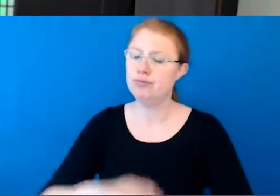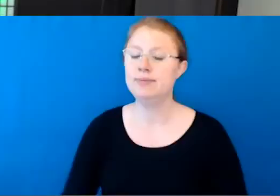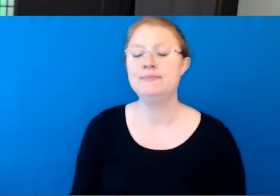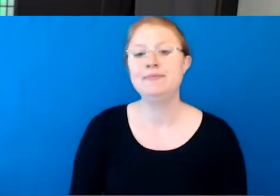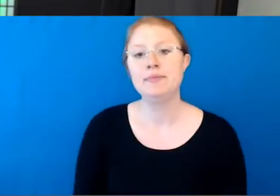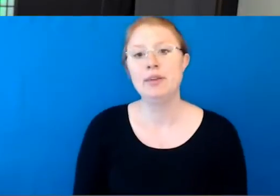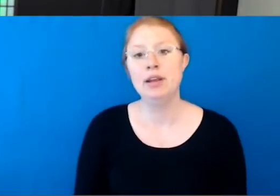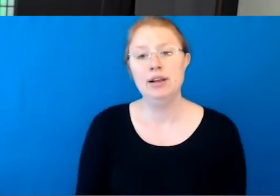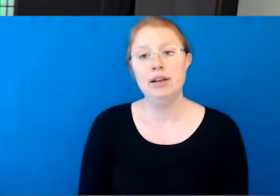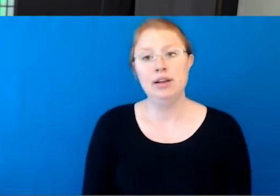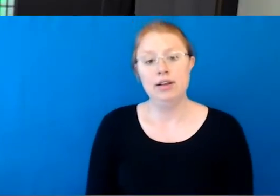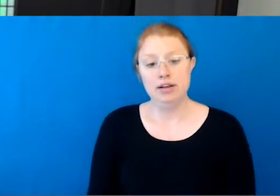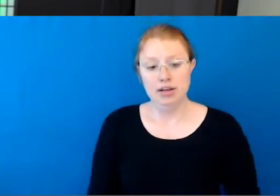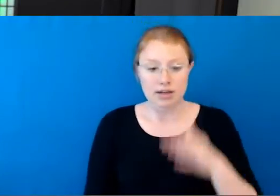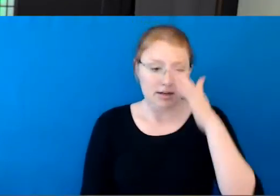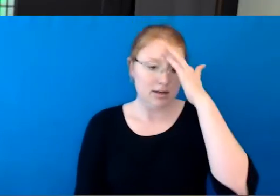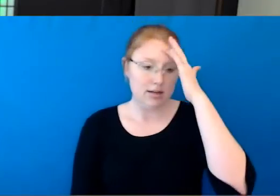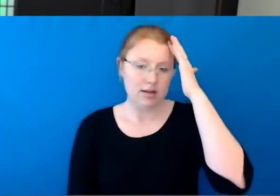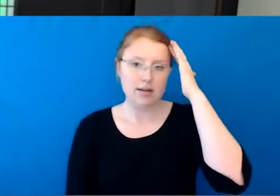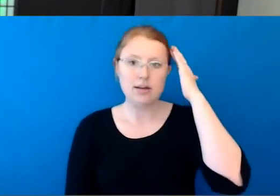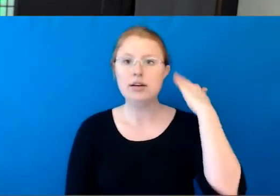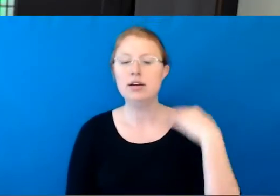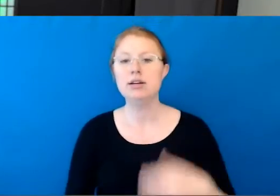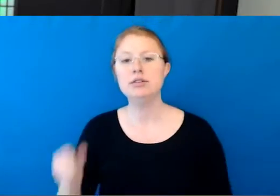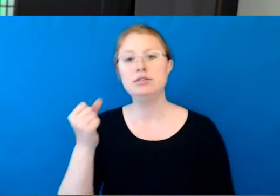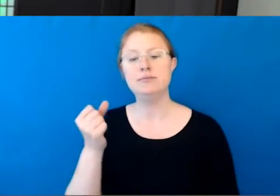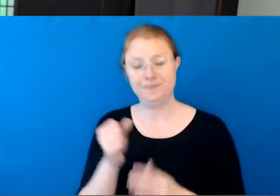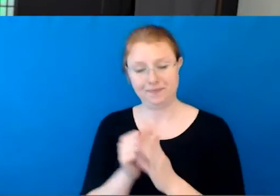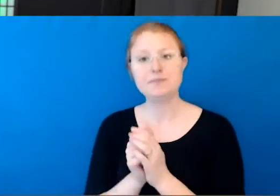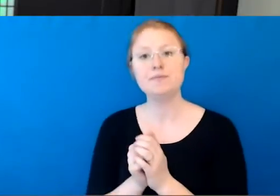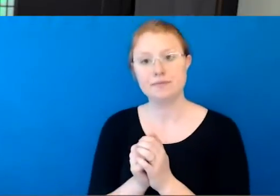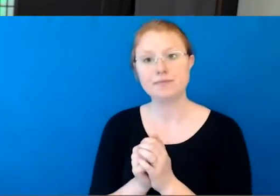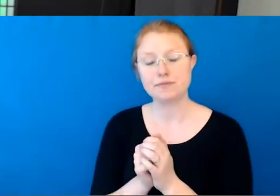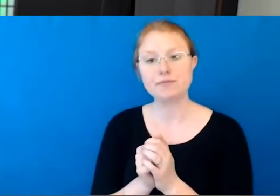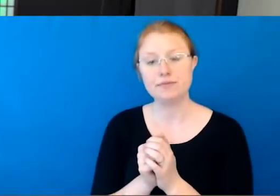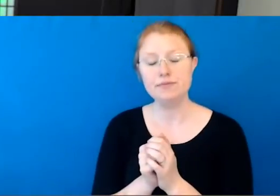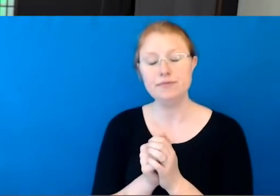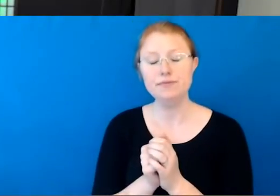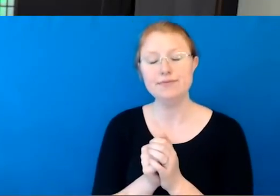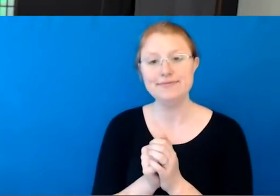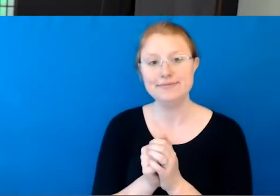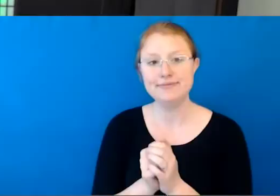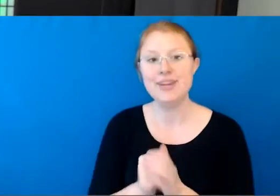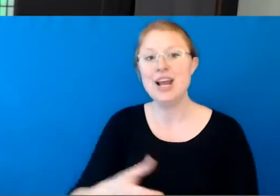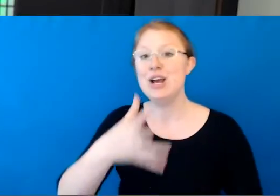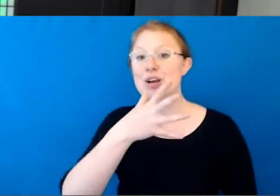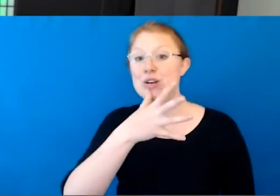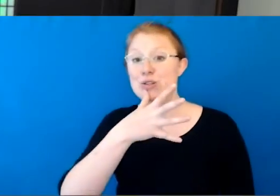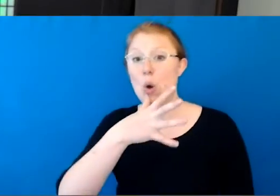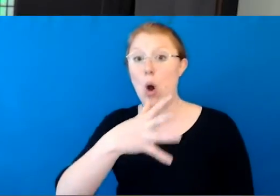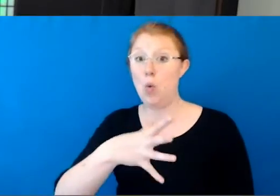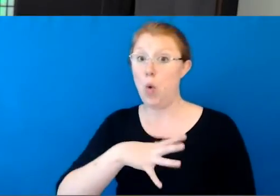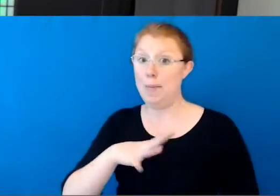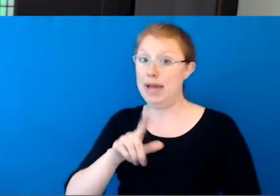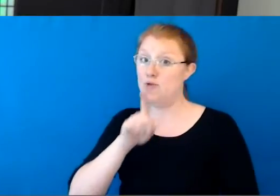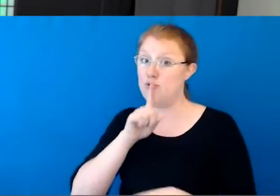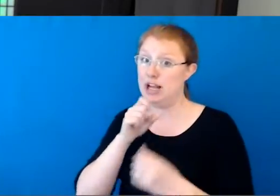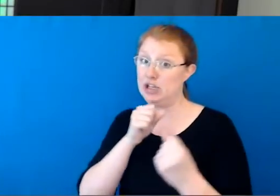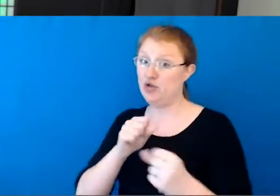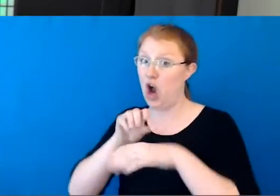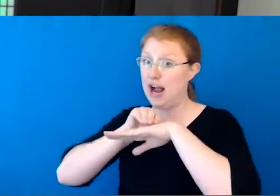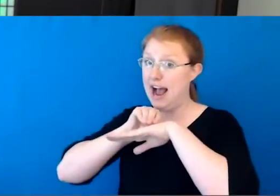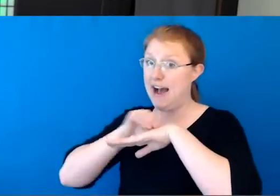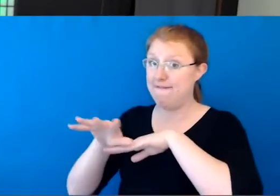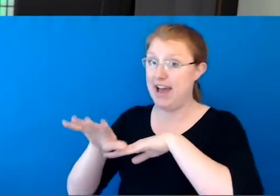affects all those around her, particularly her family, and even most particularly her husband. You can find that in verses 10 and 12. If you've got your Bible, you